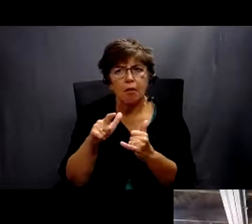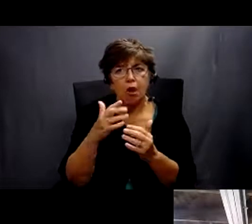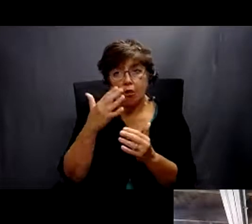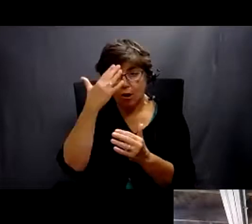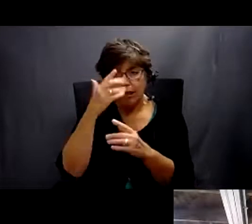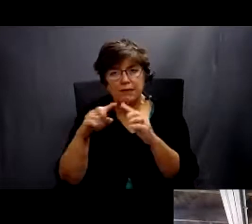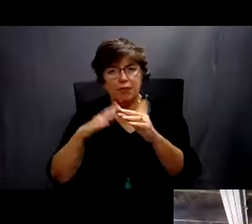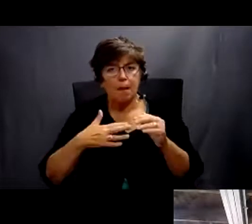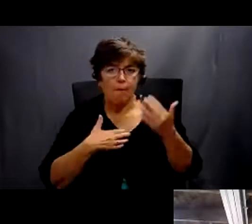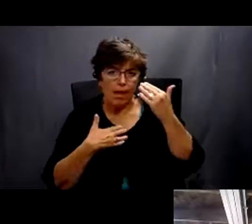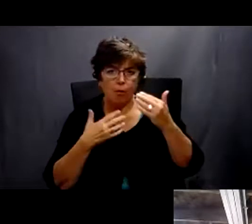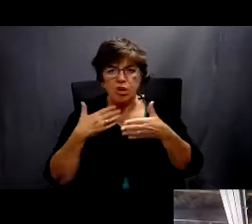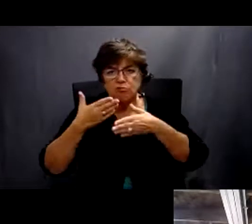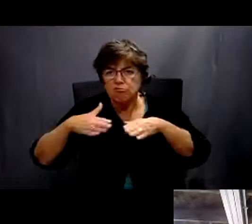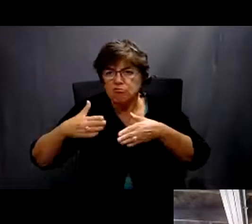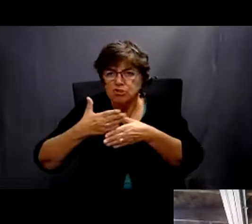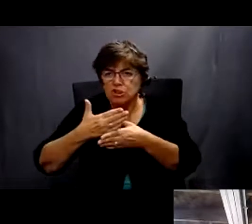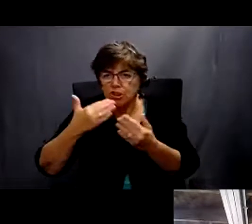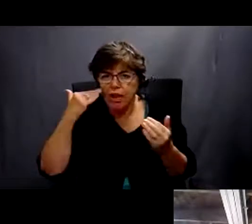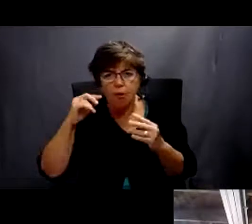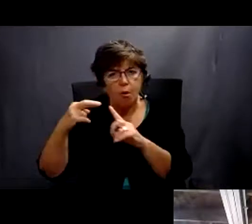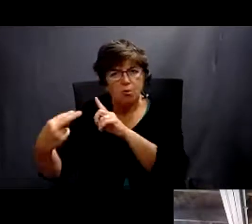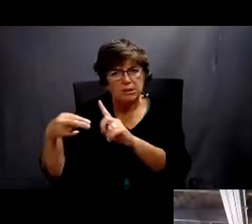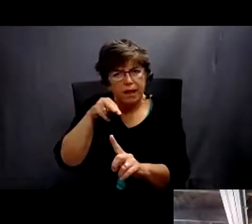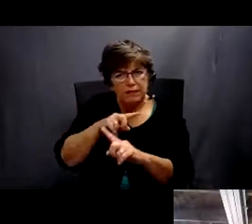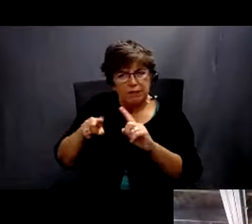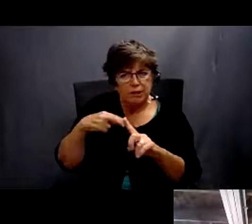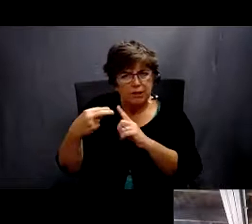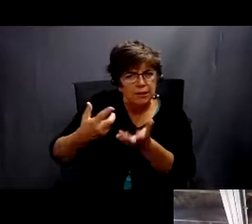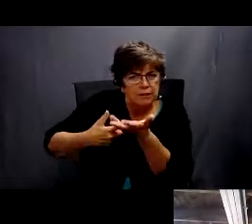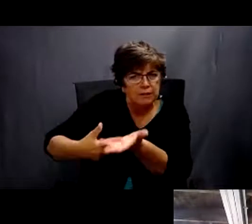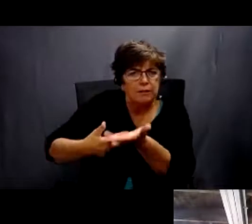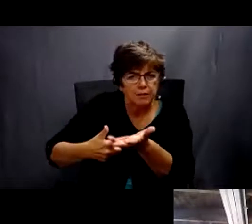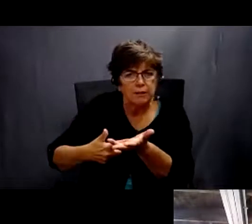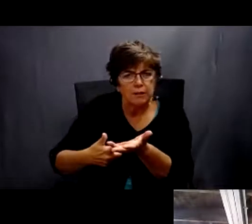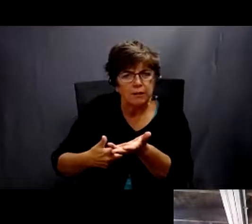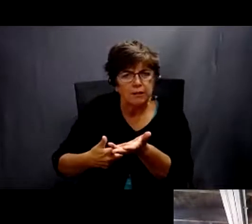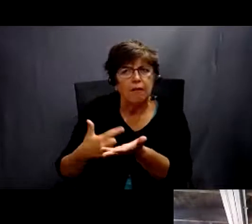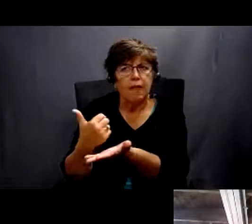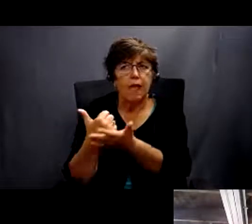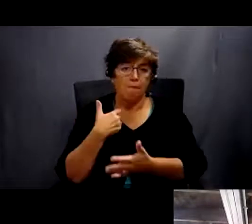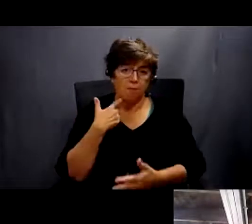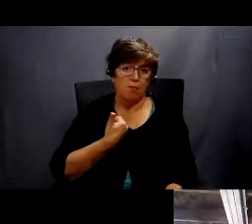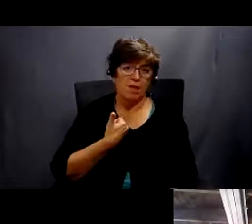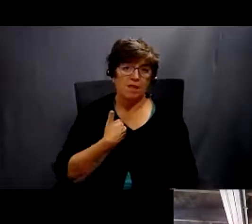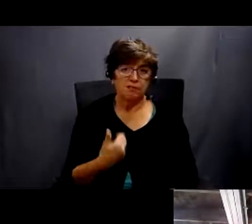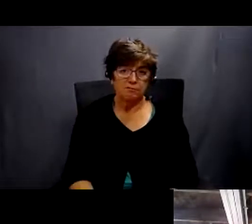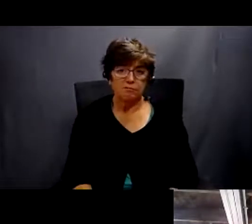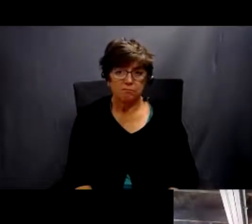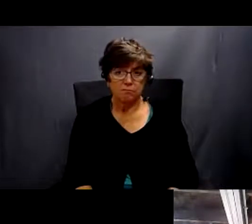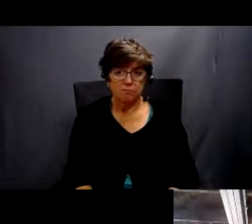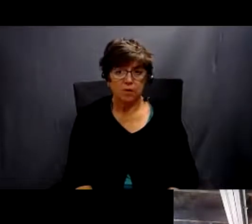I have or different perspective, and that helps. So